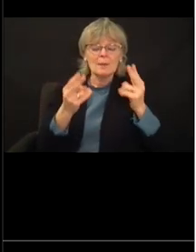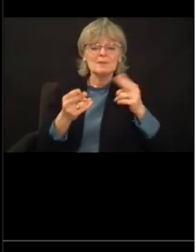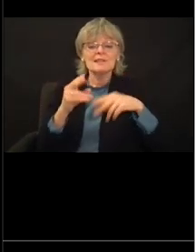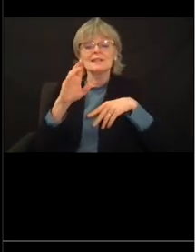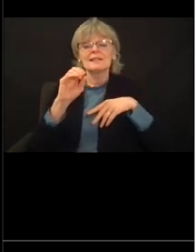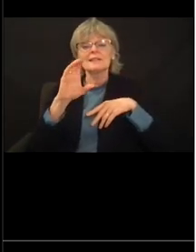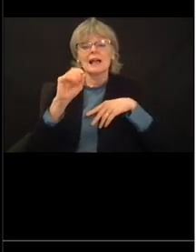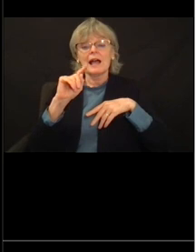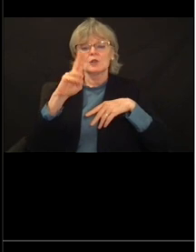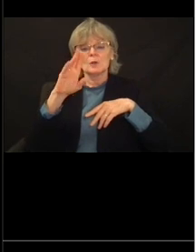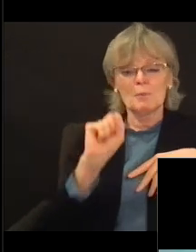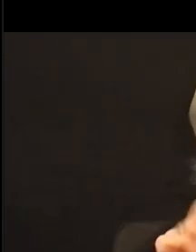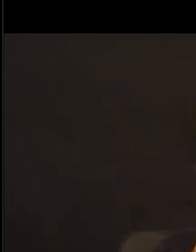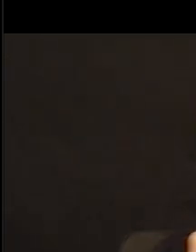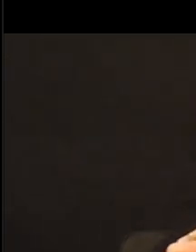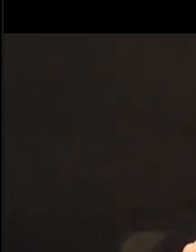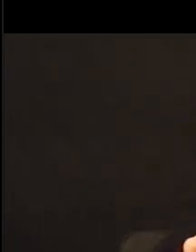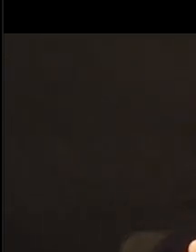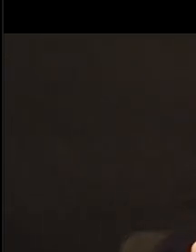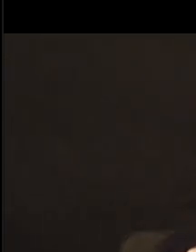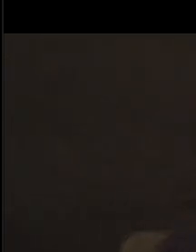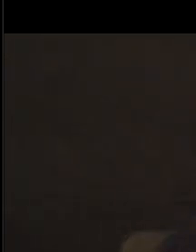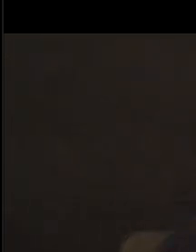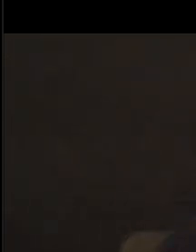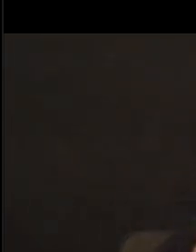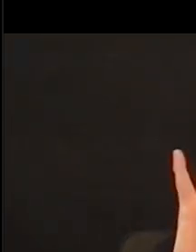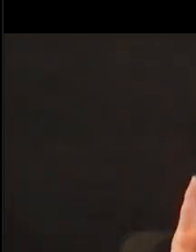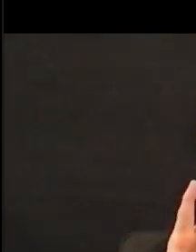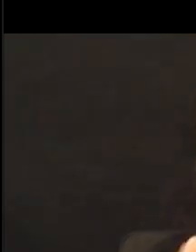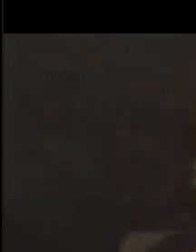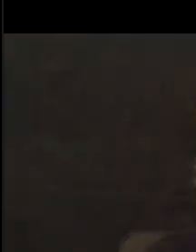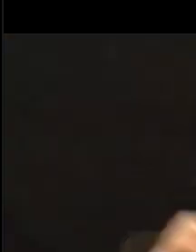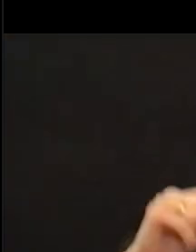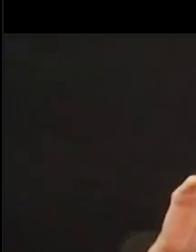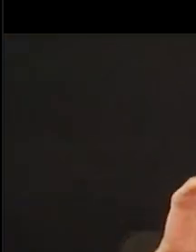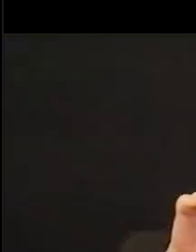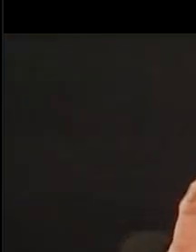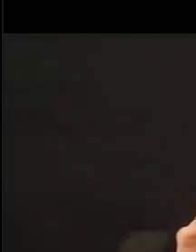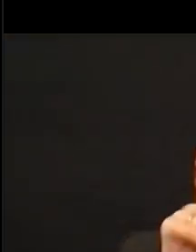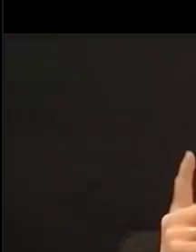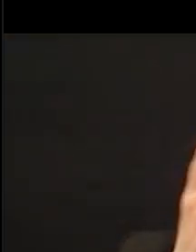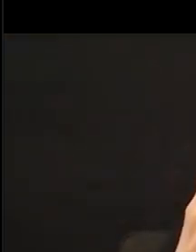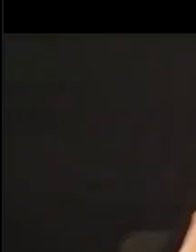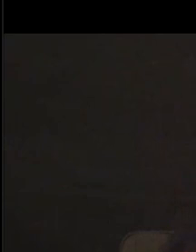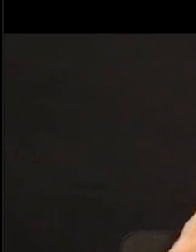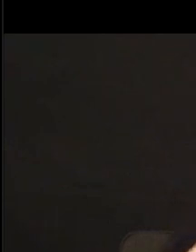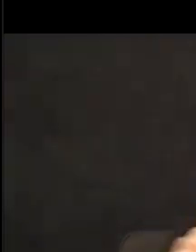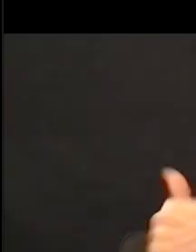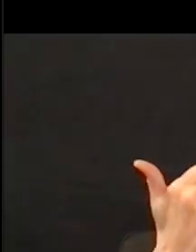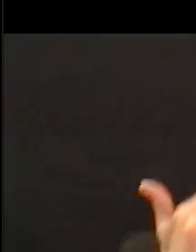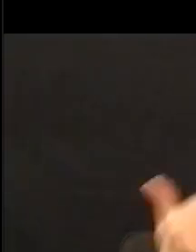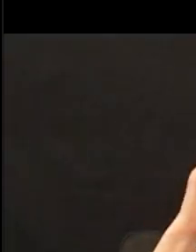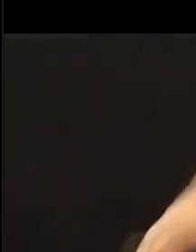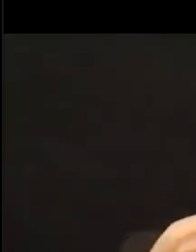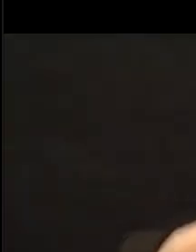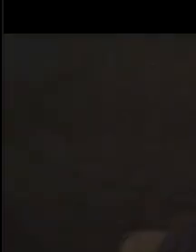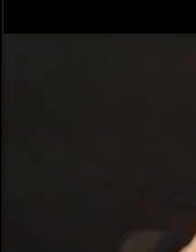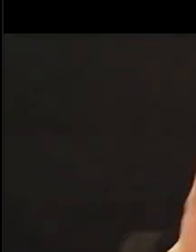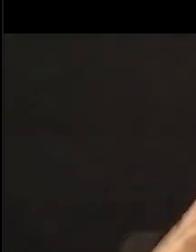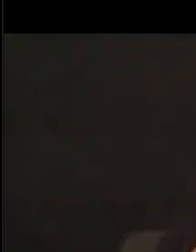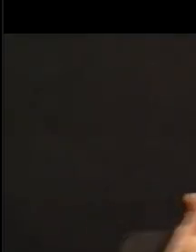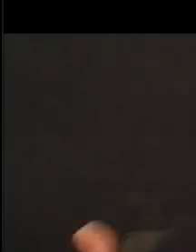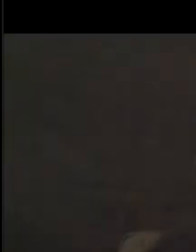gonna stop sharing. And Grace, can you see me larger so I can show these?